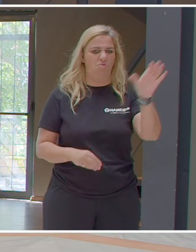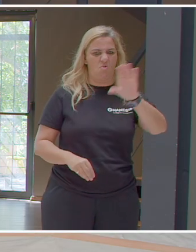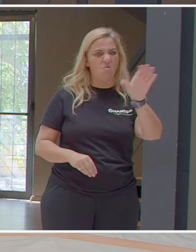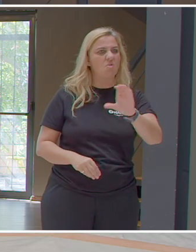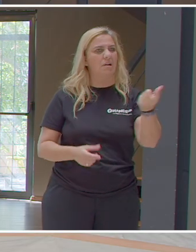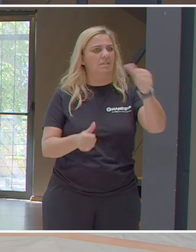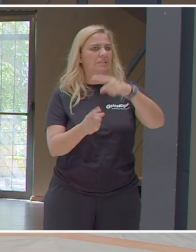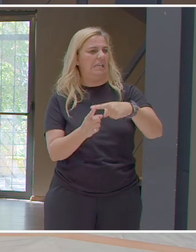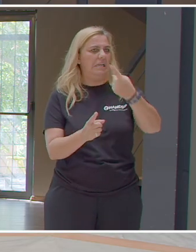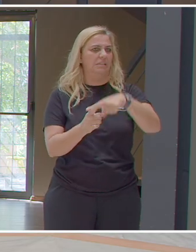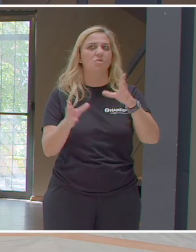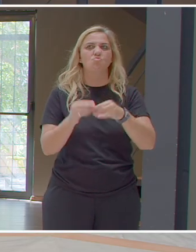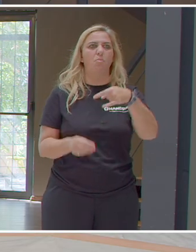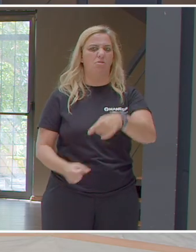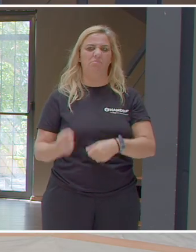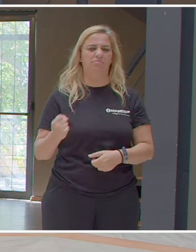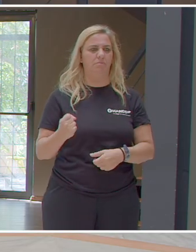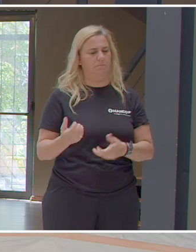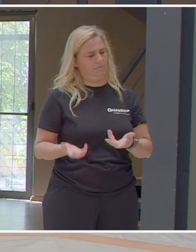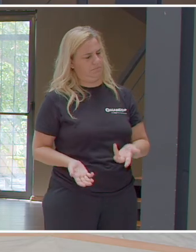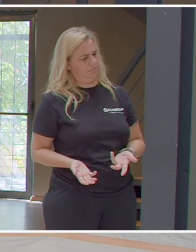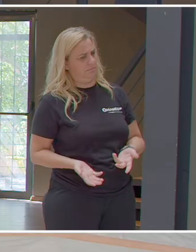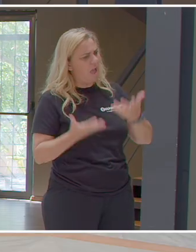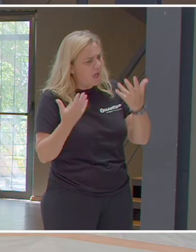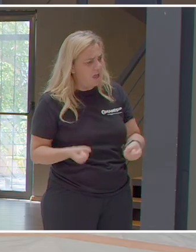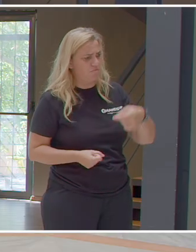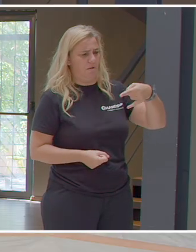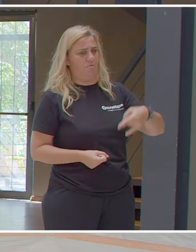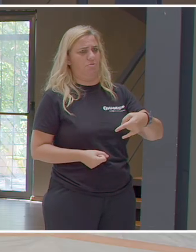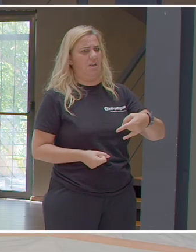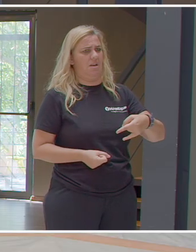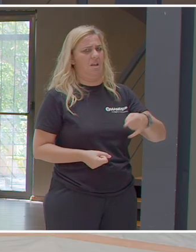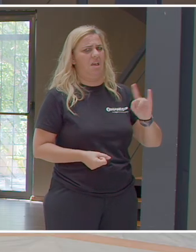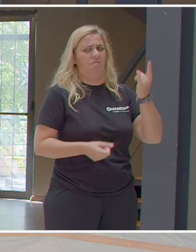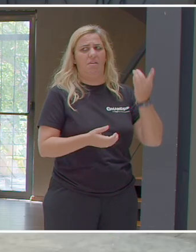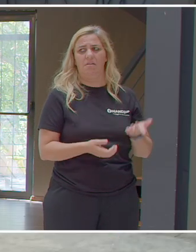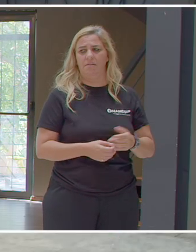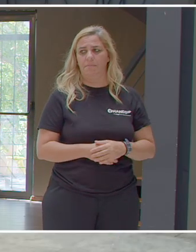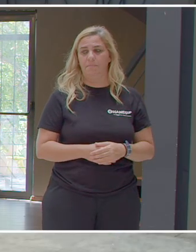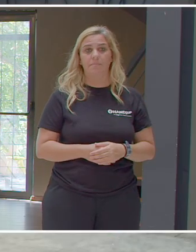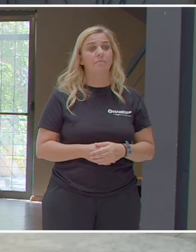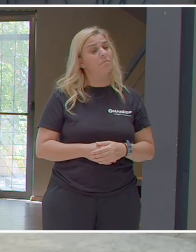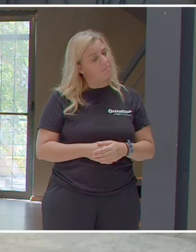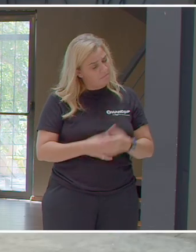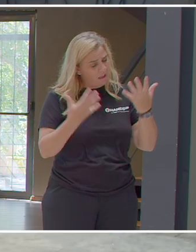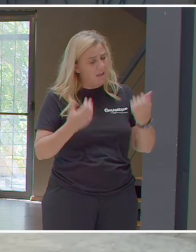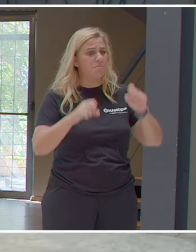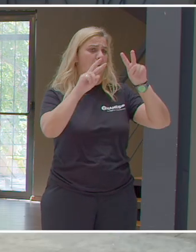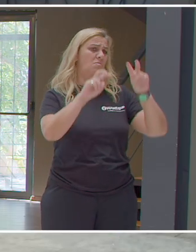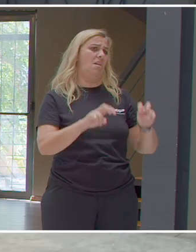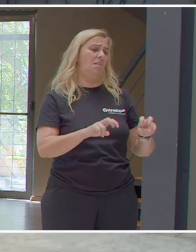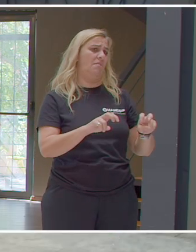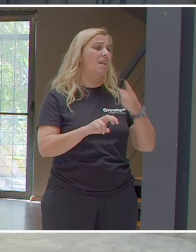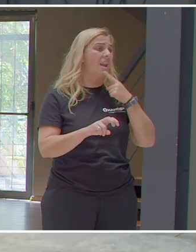add this meal, and we're eating too much. If you want to read the studies, then it